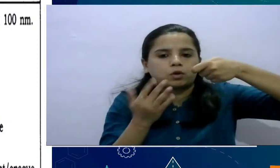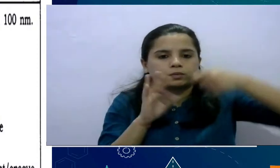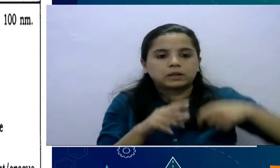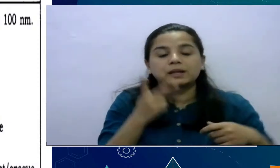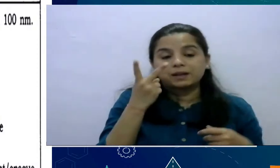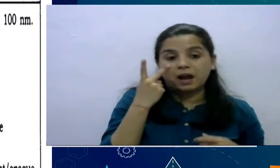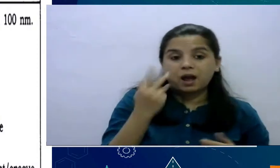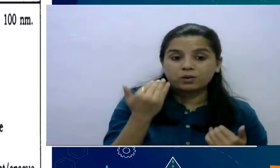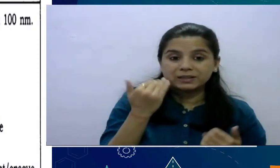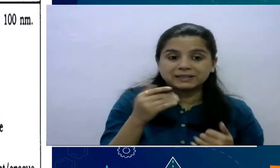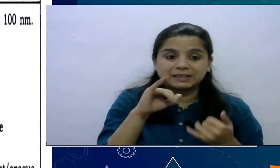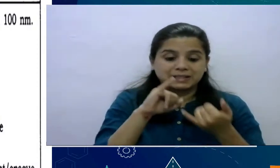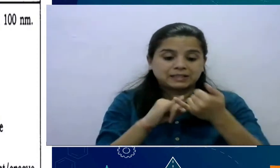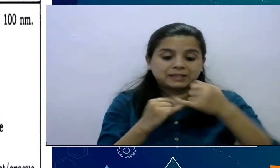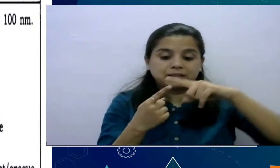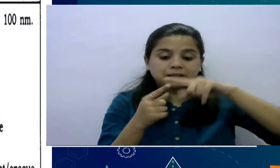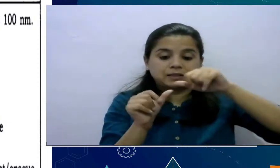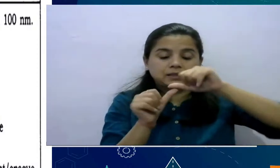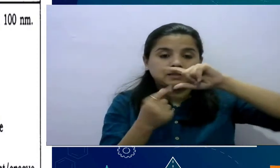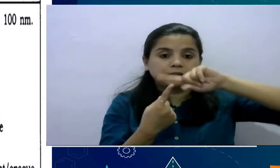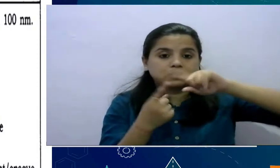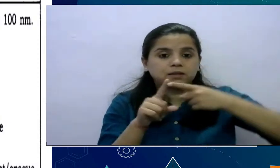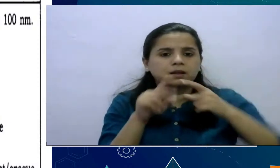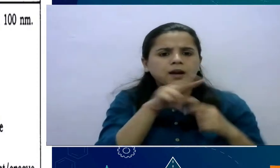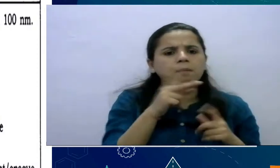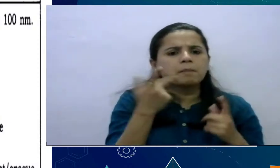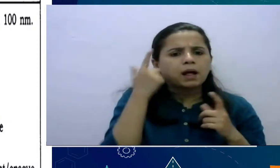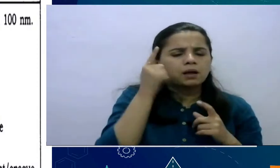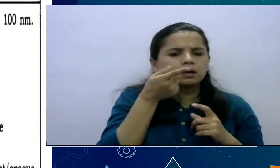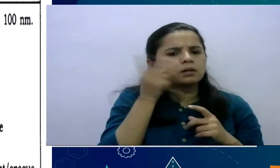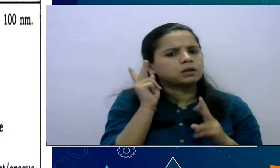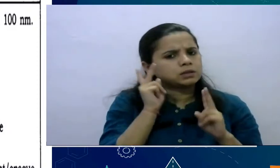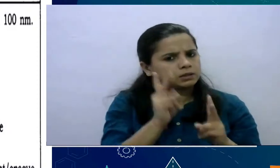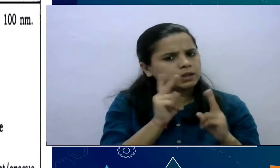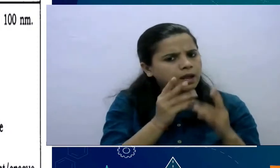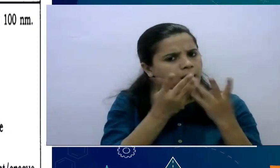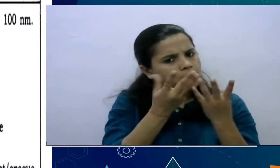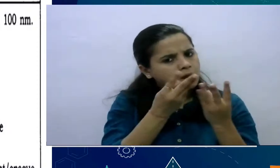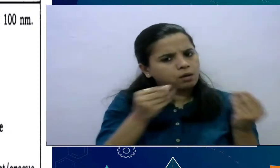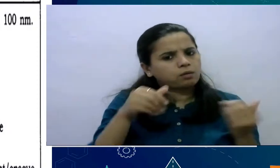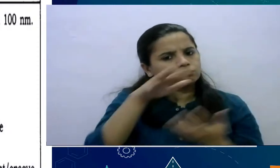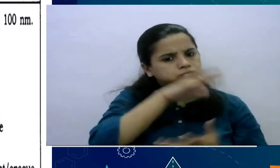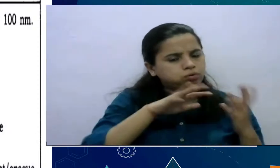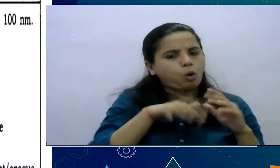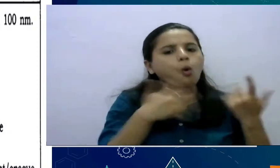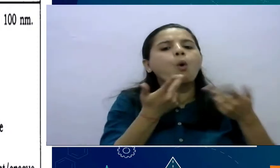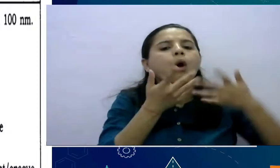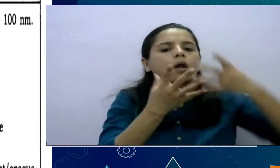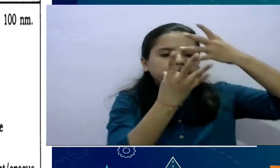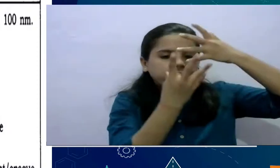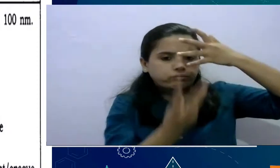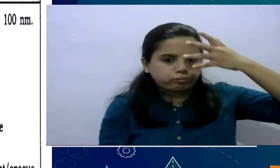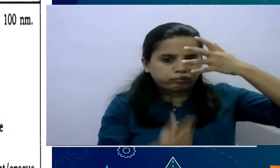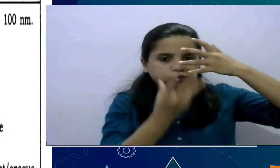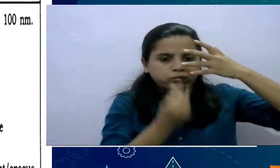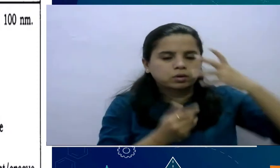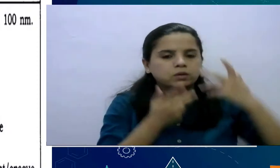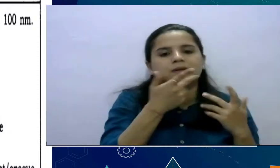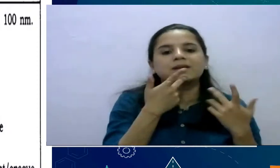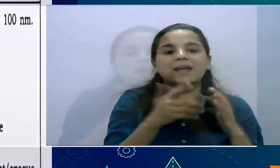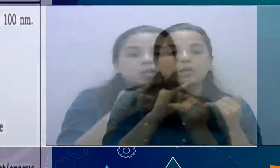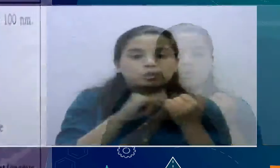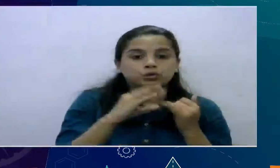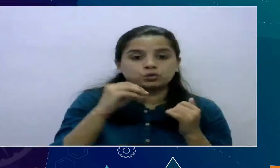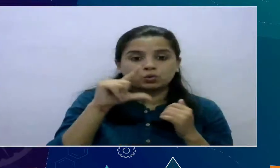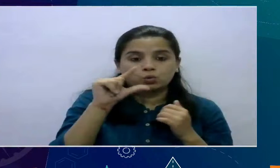when it comes to state means whether it is stable or unstable. I would just like to again see this was solution. Whatever was